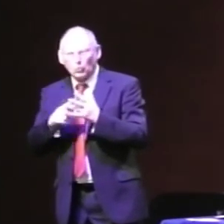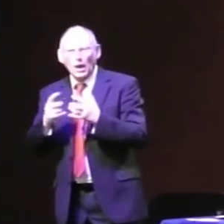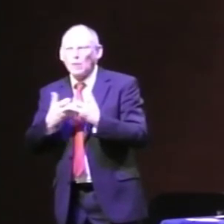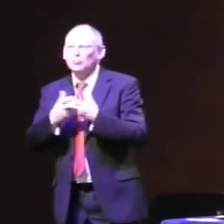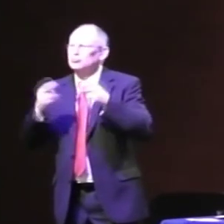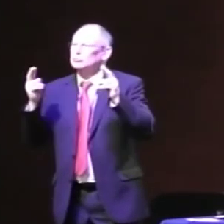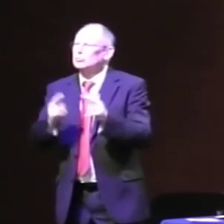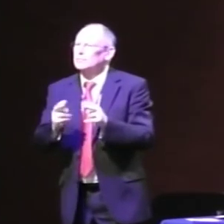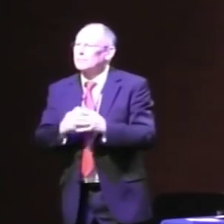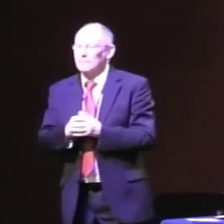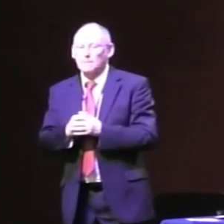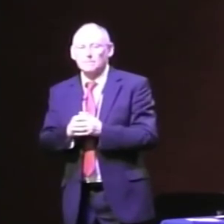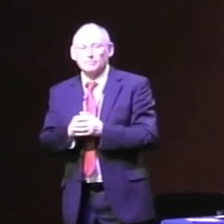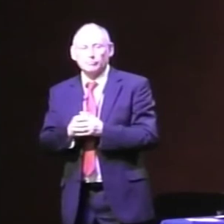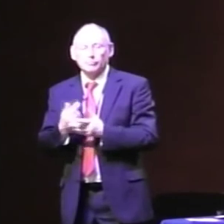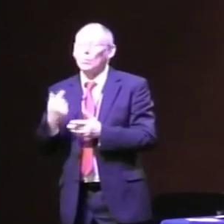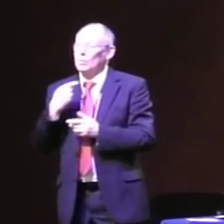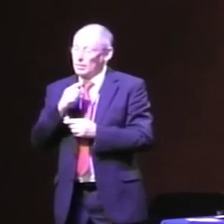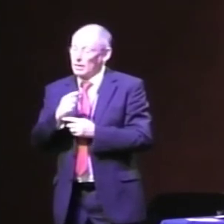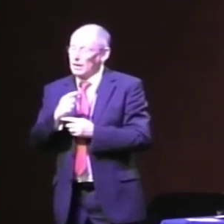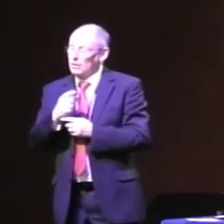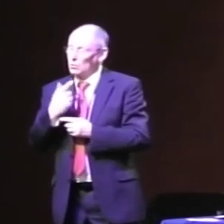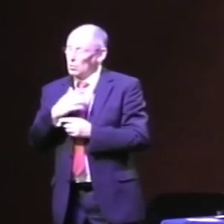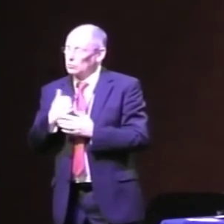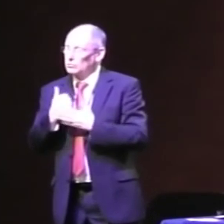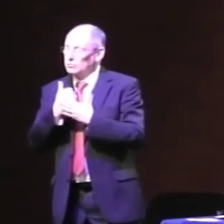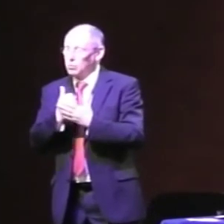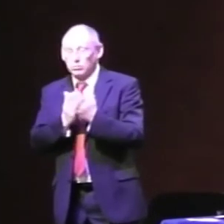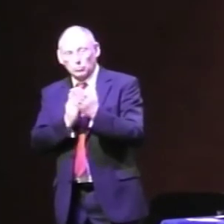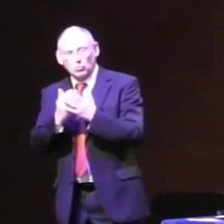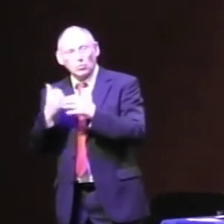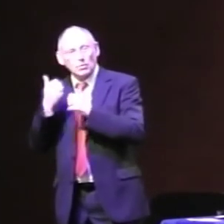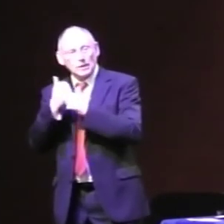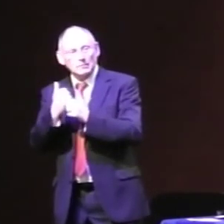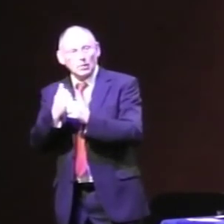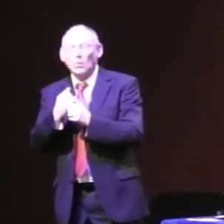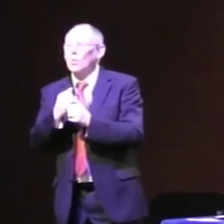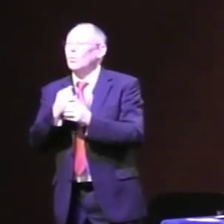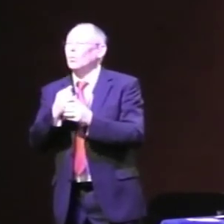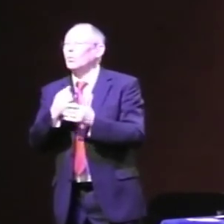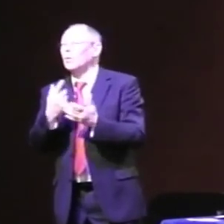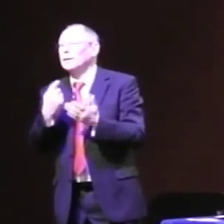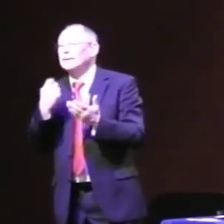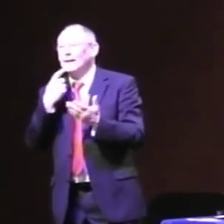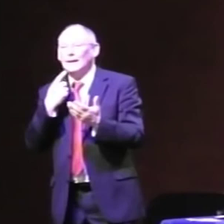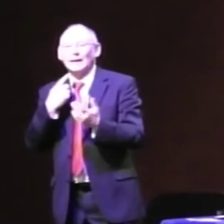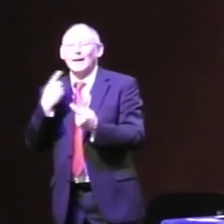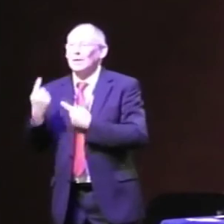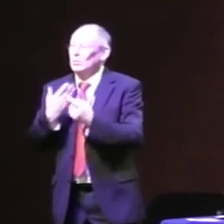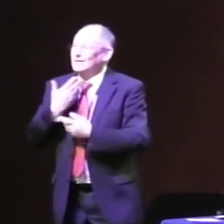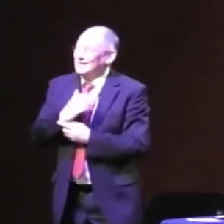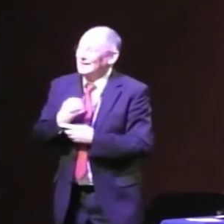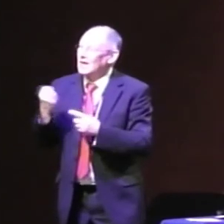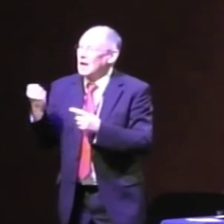levels. We need everyone's support through this campaign. One day, anyone in this room may need the